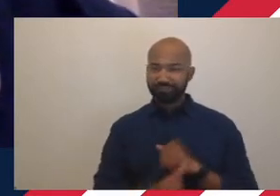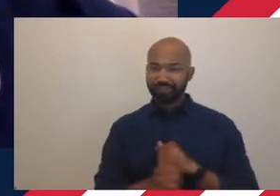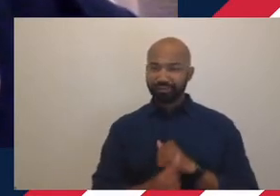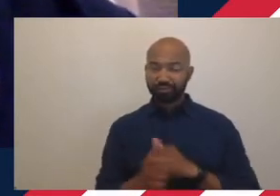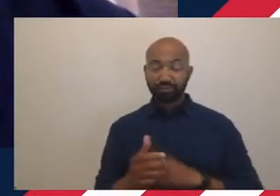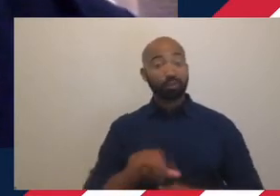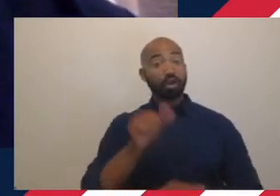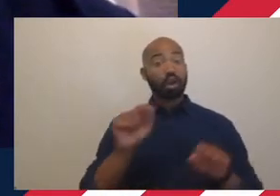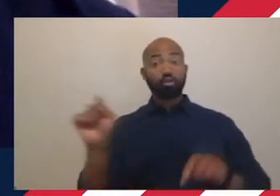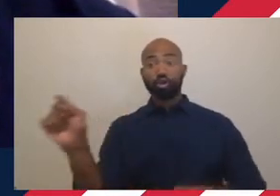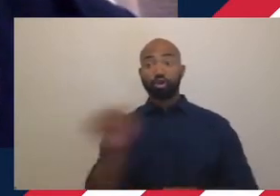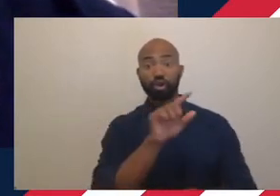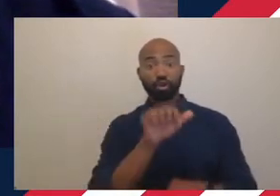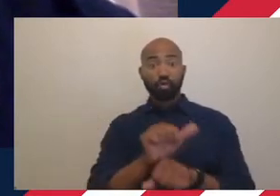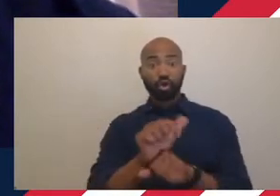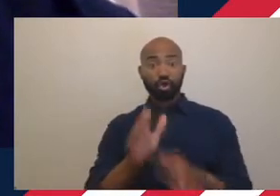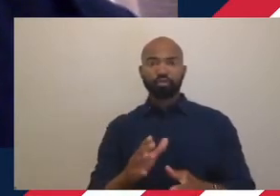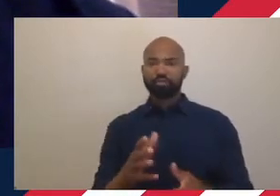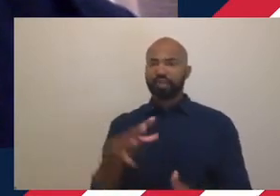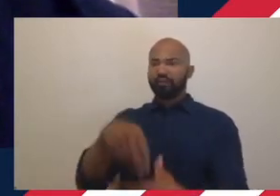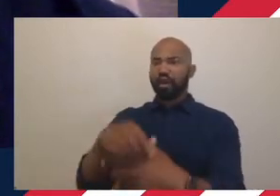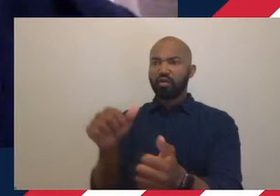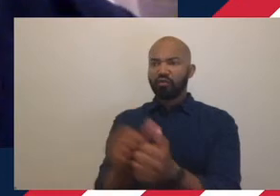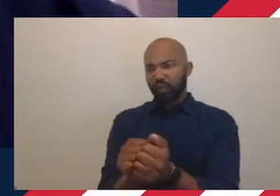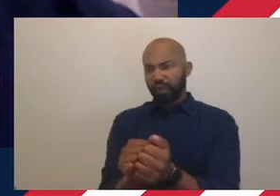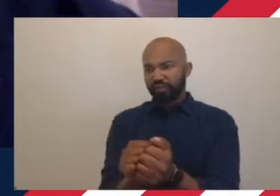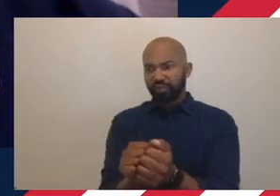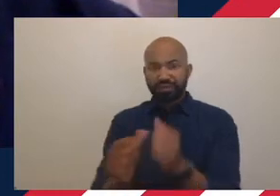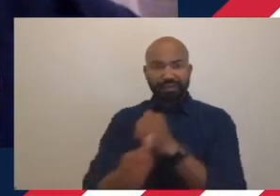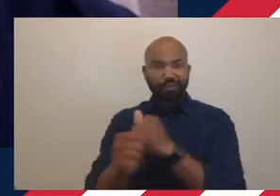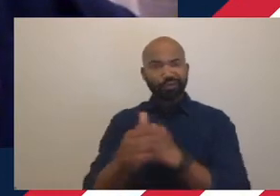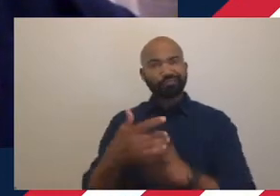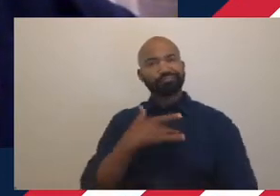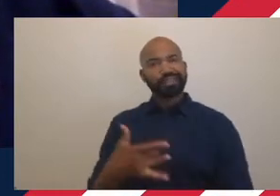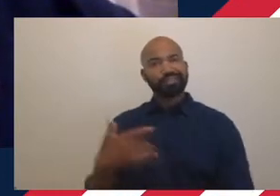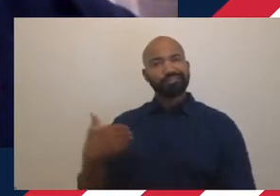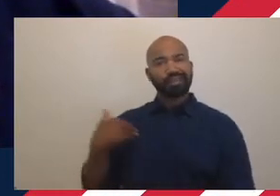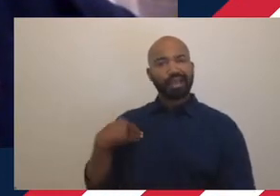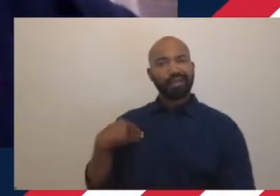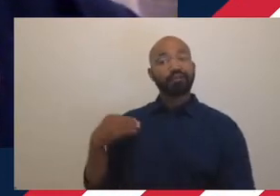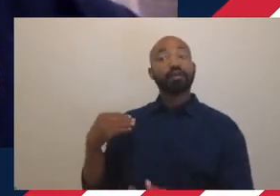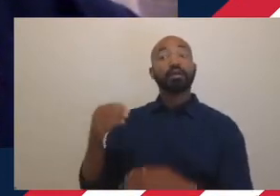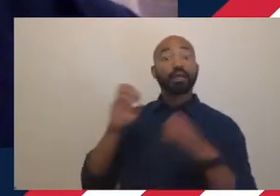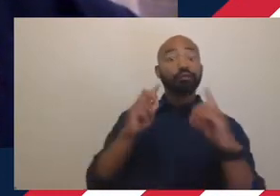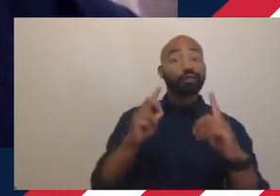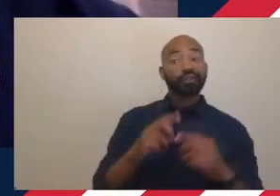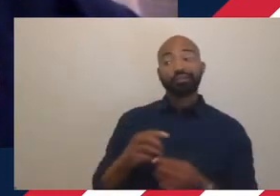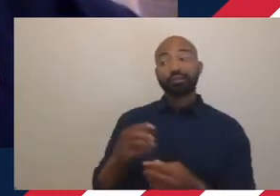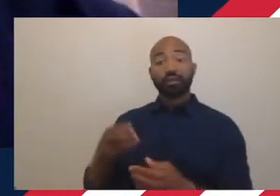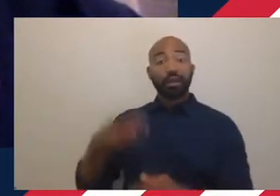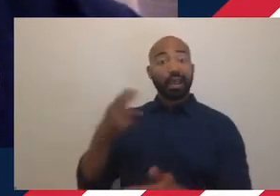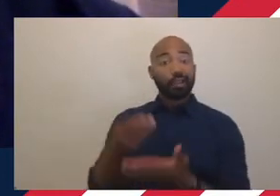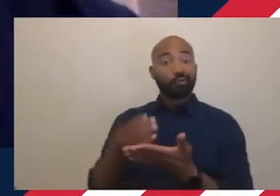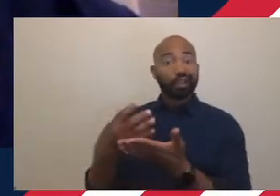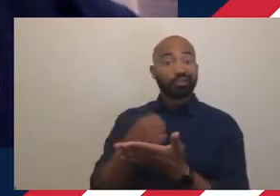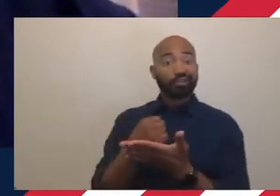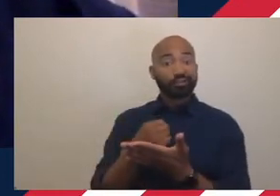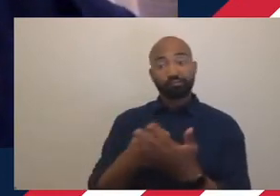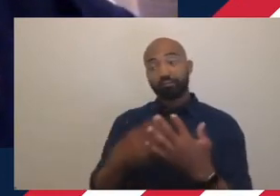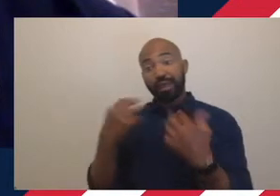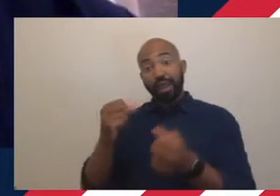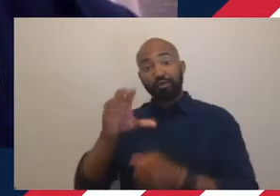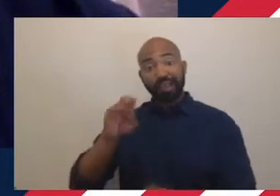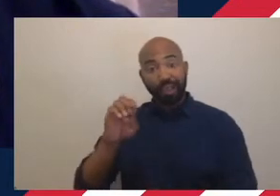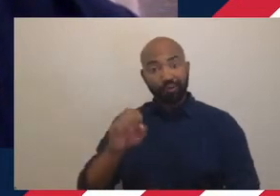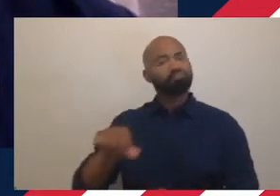who knowingly walk into danger are compensated with higher wages, education, healthcare support, and other federally funded